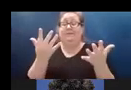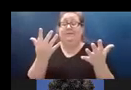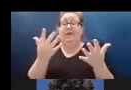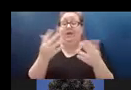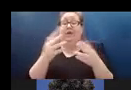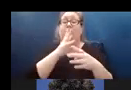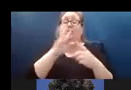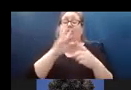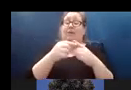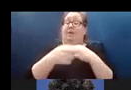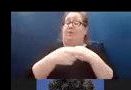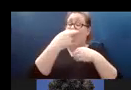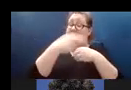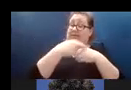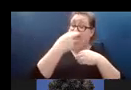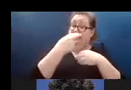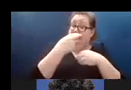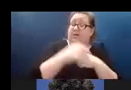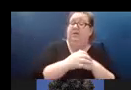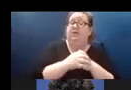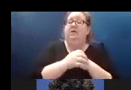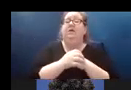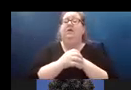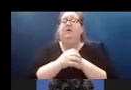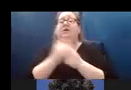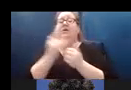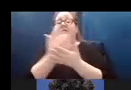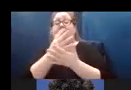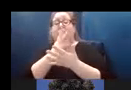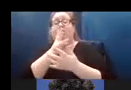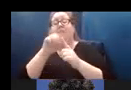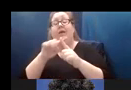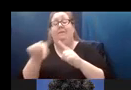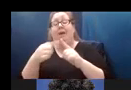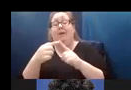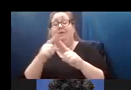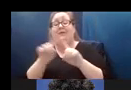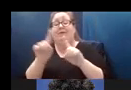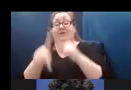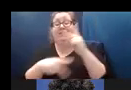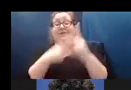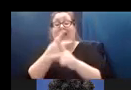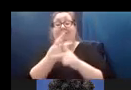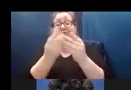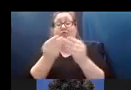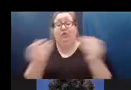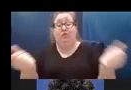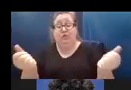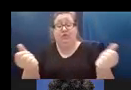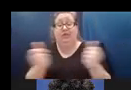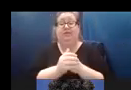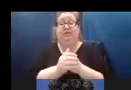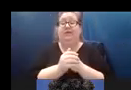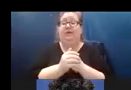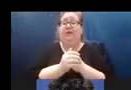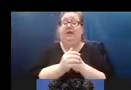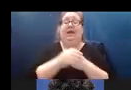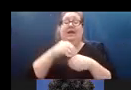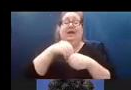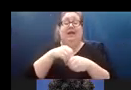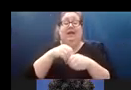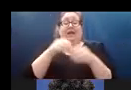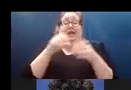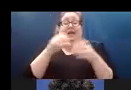to risks. Sometimes, you know, we're referring to different types of solutions. And in the context of Resilient New Jersey, we're